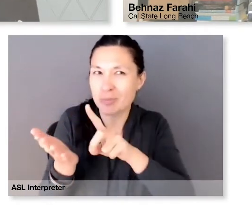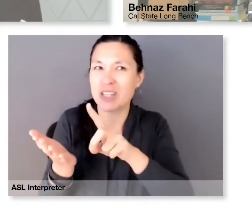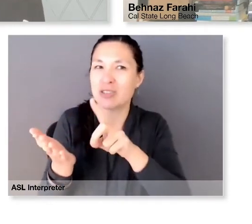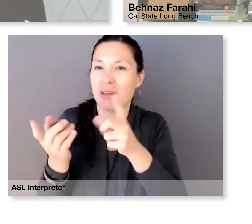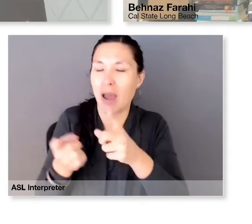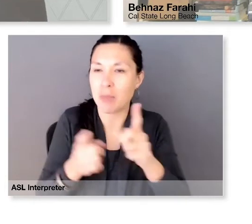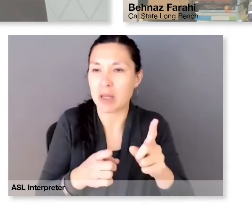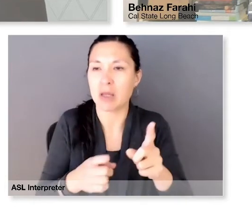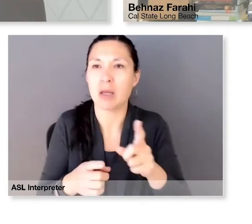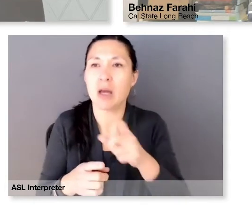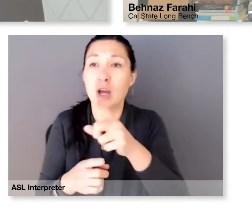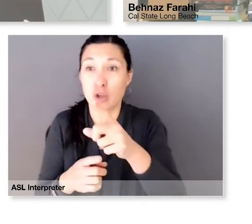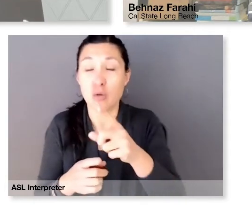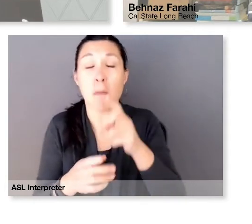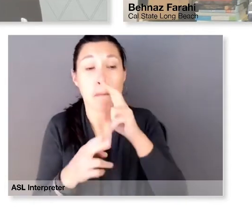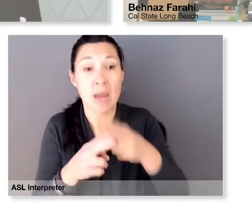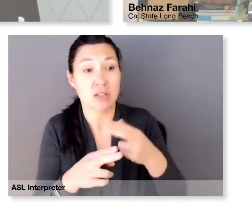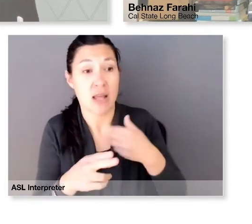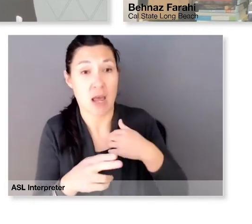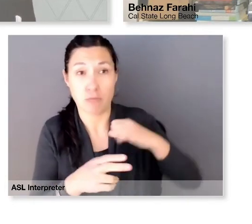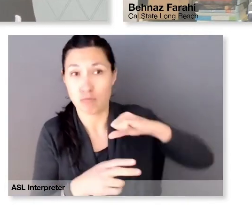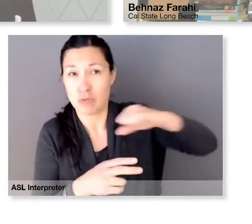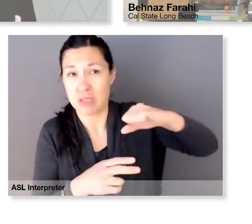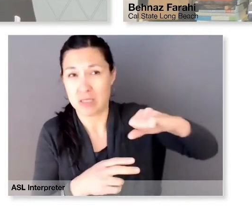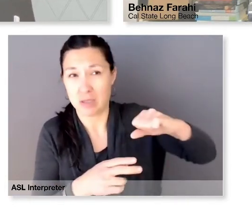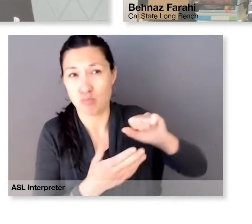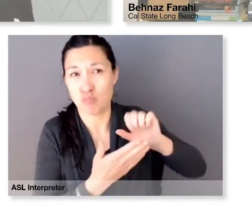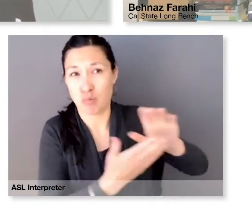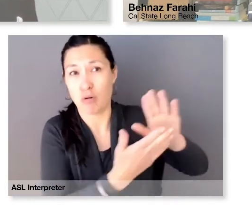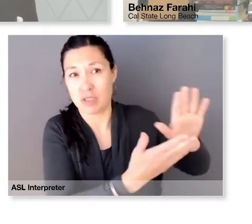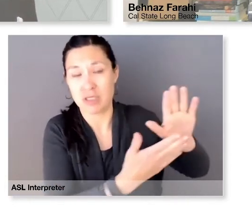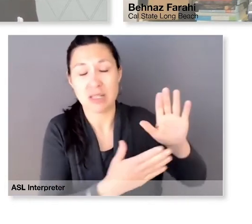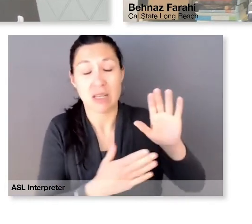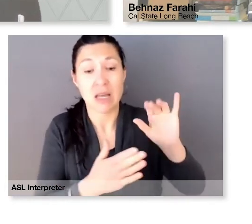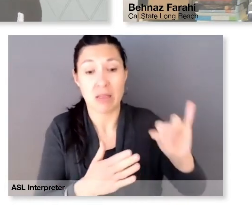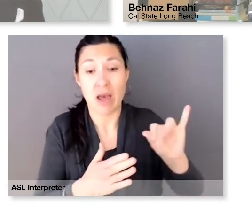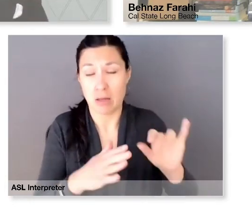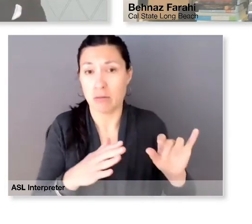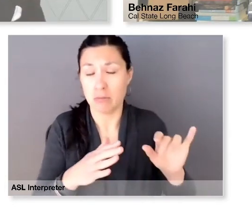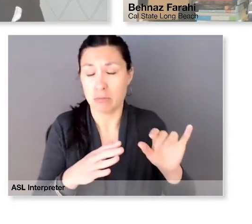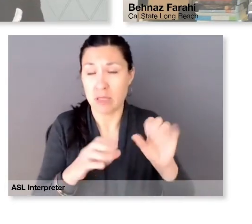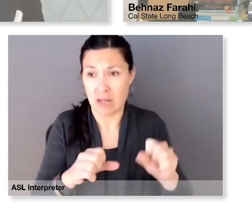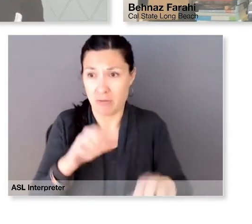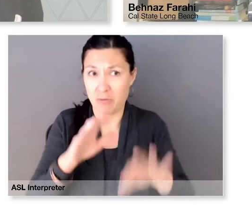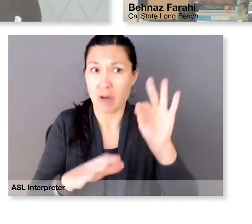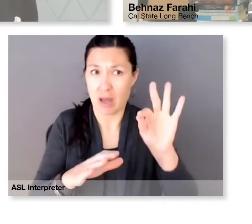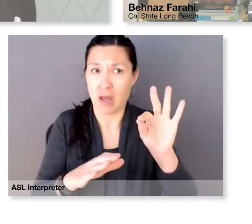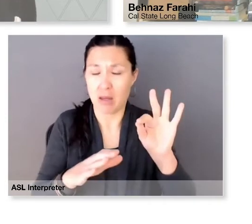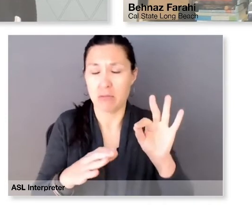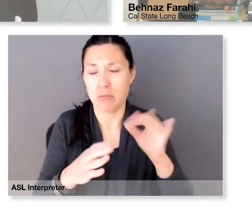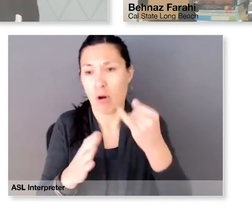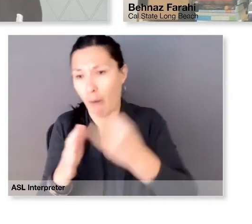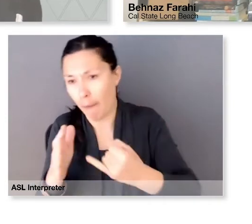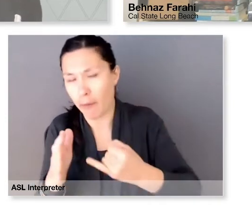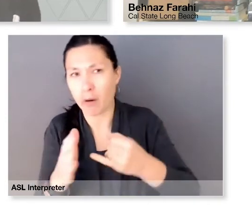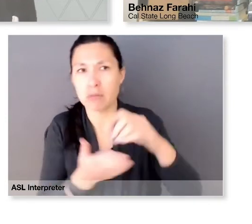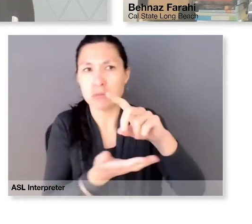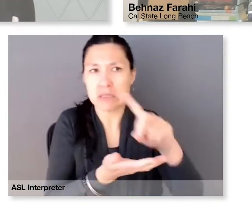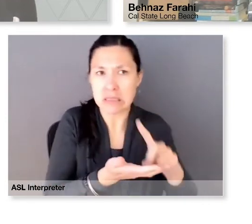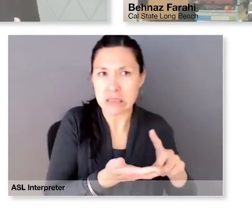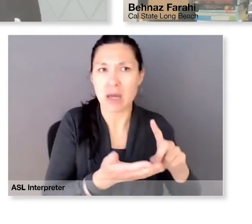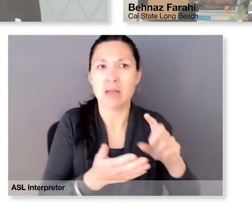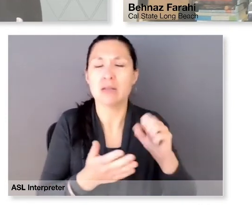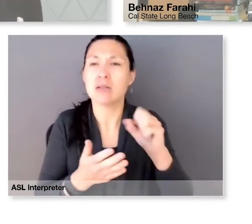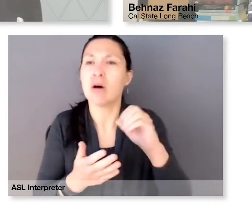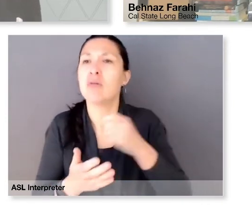be proved to be effective in art and design practices. And so I wonder, just for you, what does it mean for